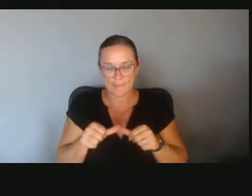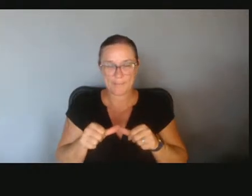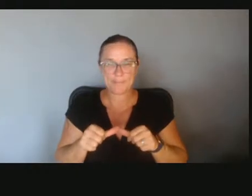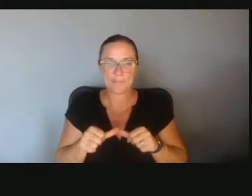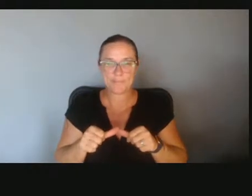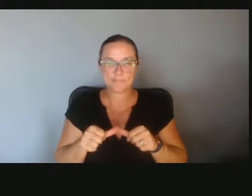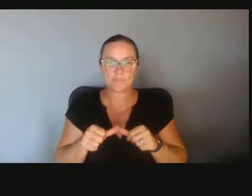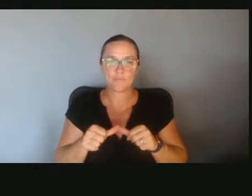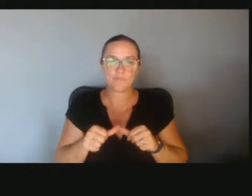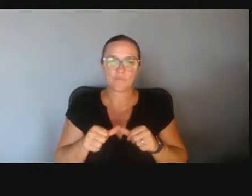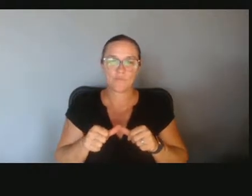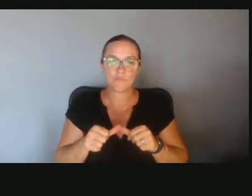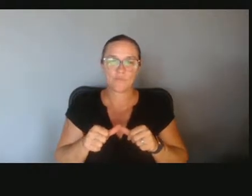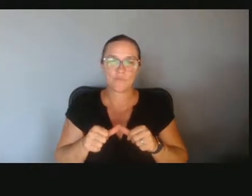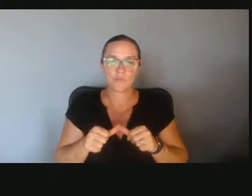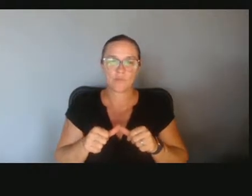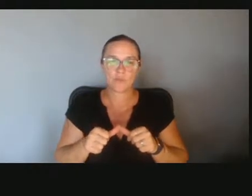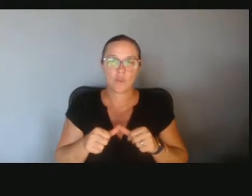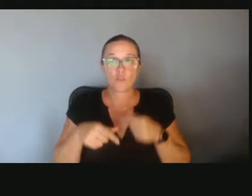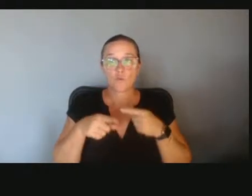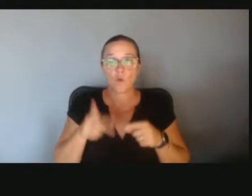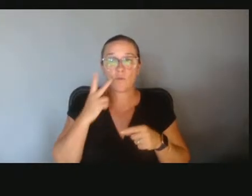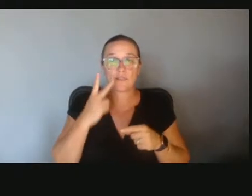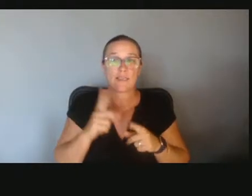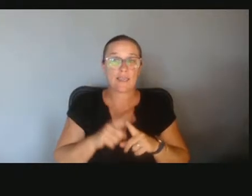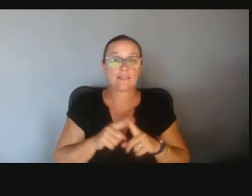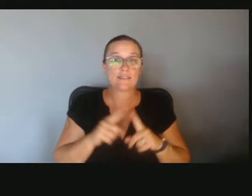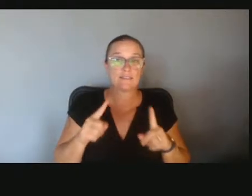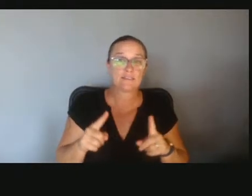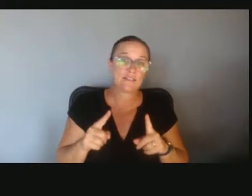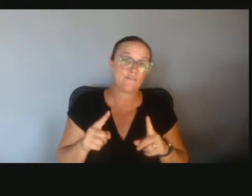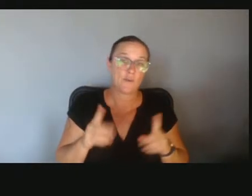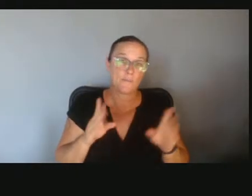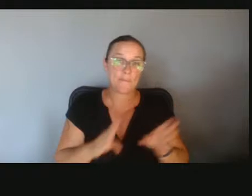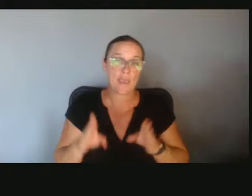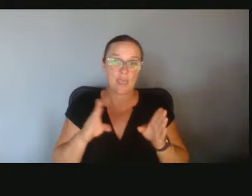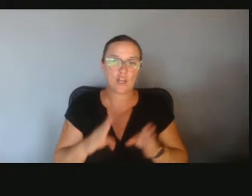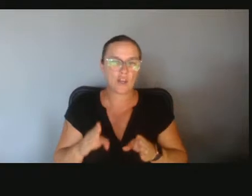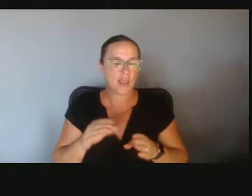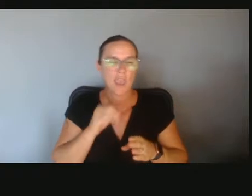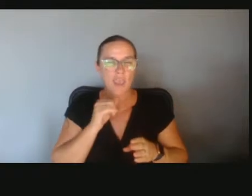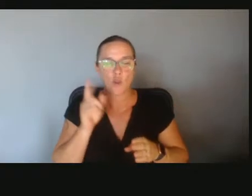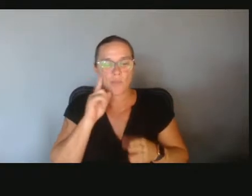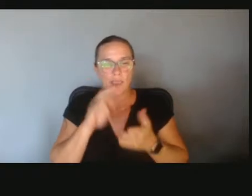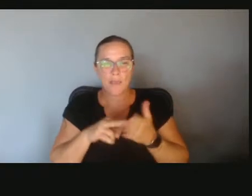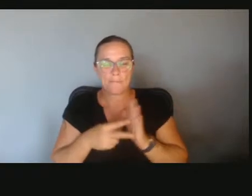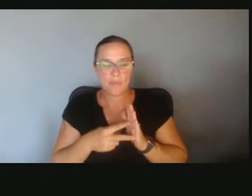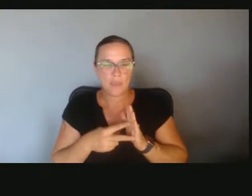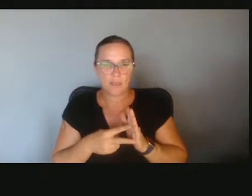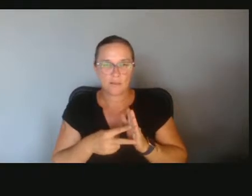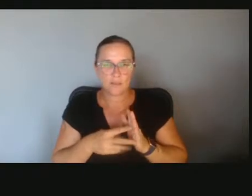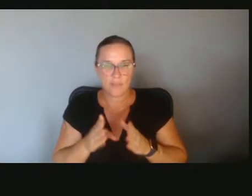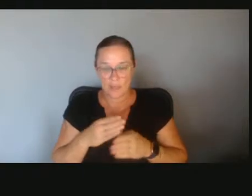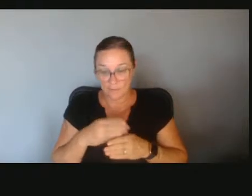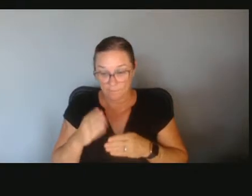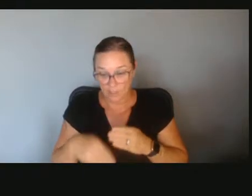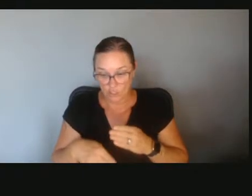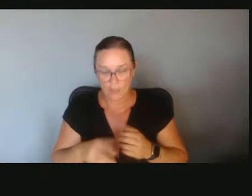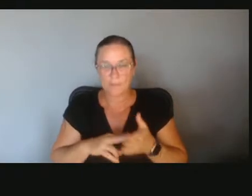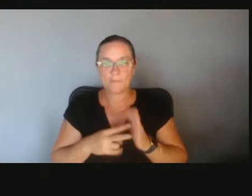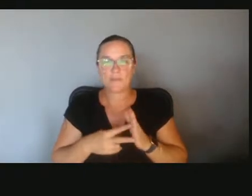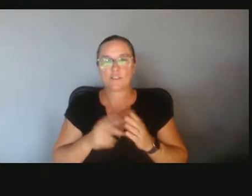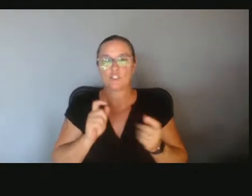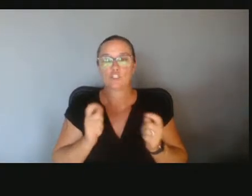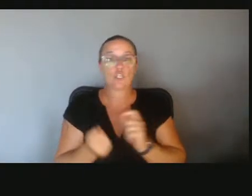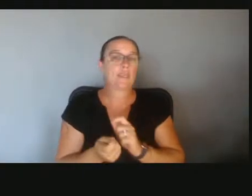we're seeing a little bit different pattern in Pu'u'o, I'm not convinced that this means that we're coming to an end here. In fact, it might just mean a change in the